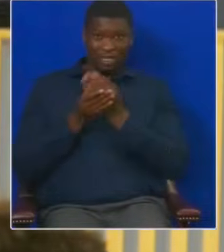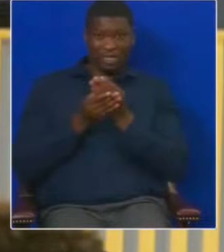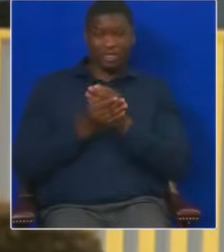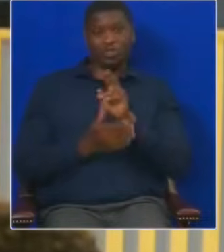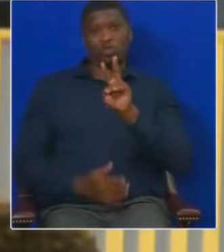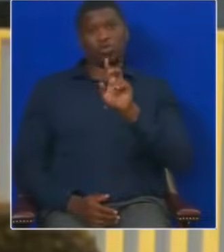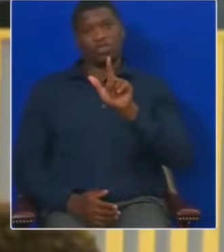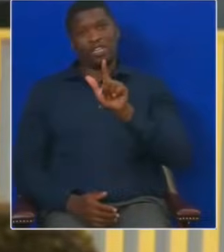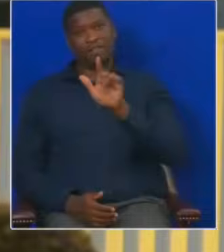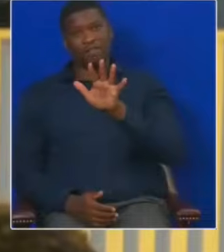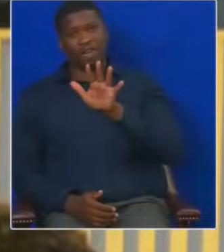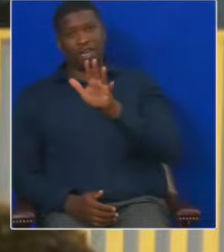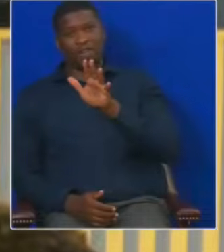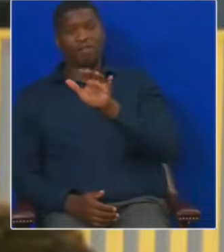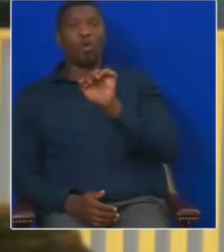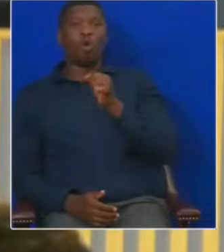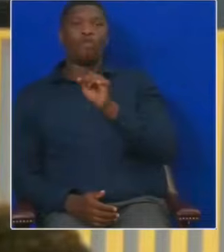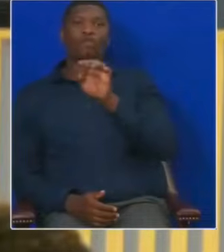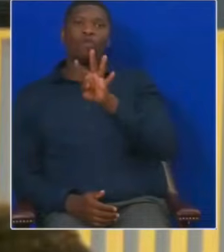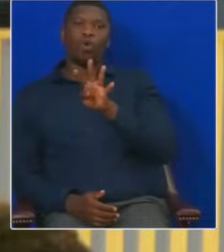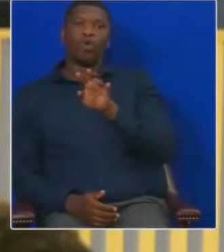4/2024.